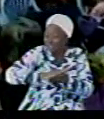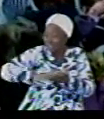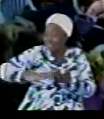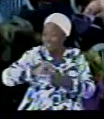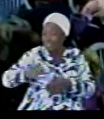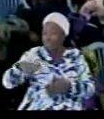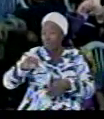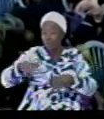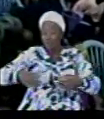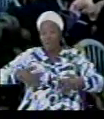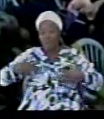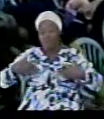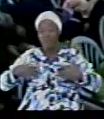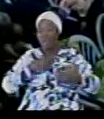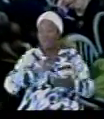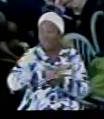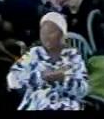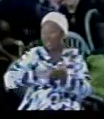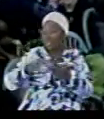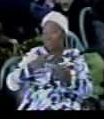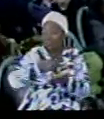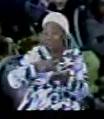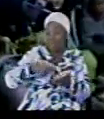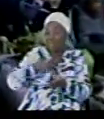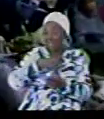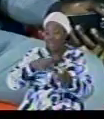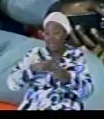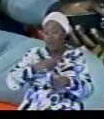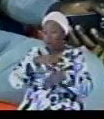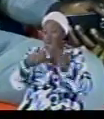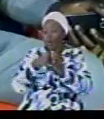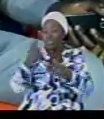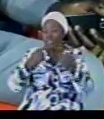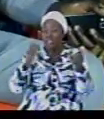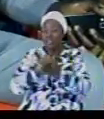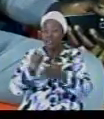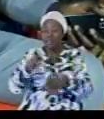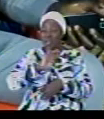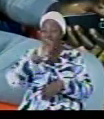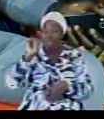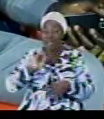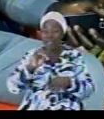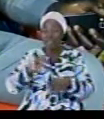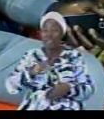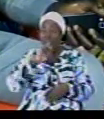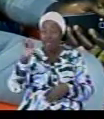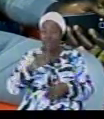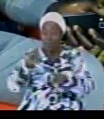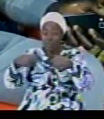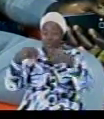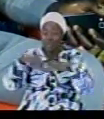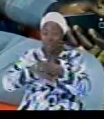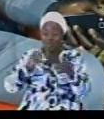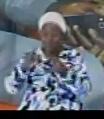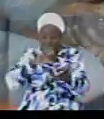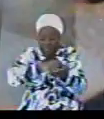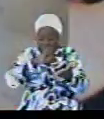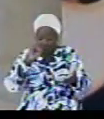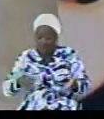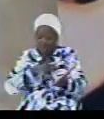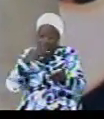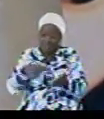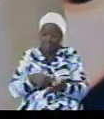of heart, and all your sins you've ever committed to be blotted out, and you want to